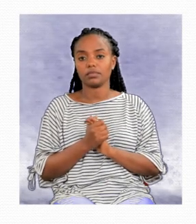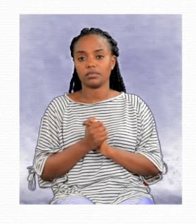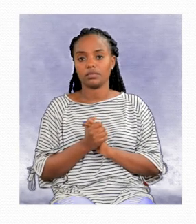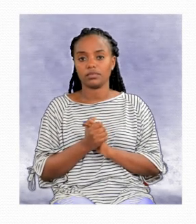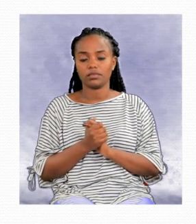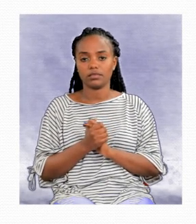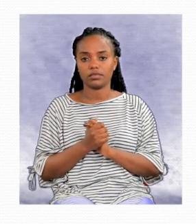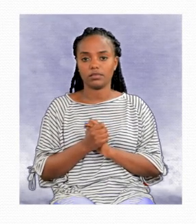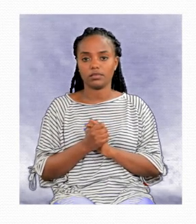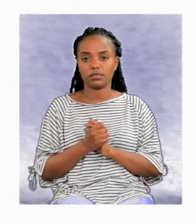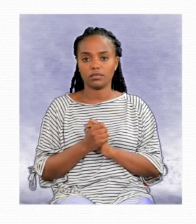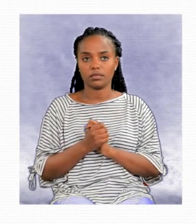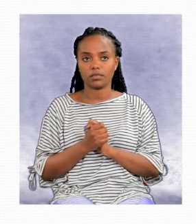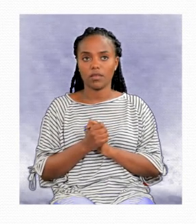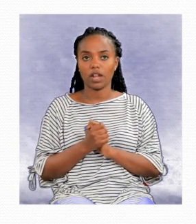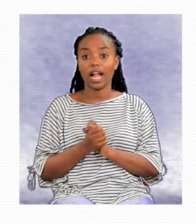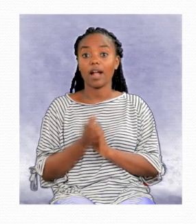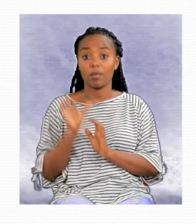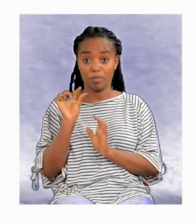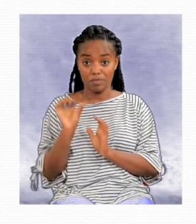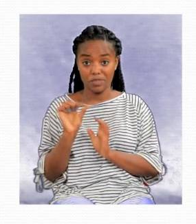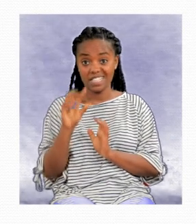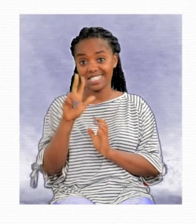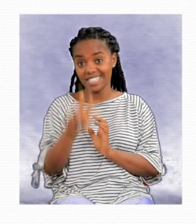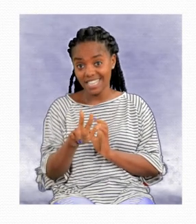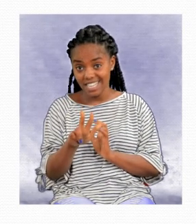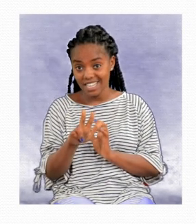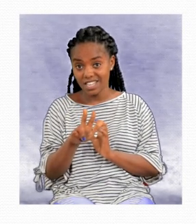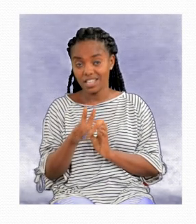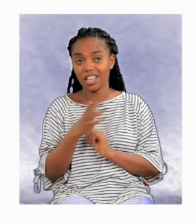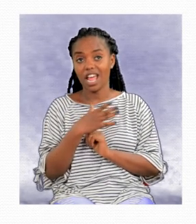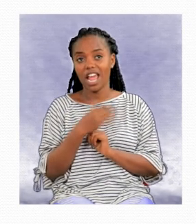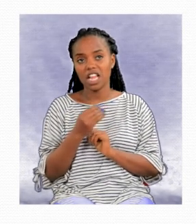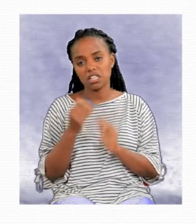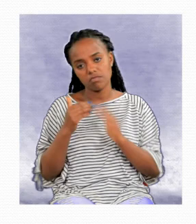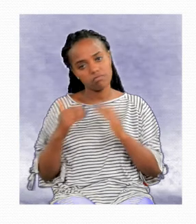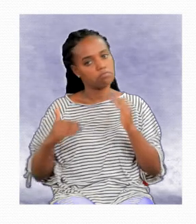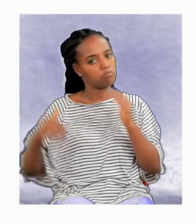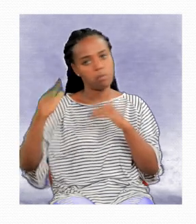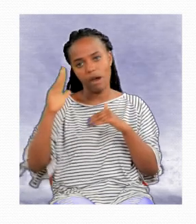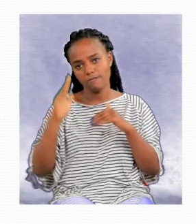this means it is 3 and above.